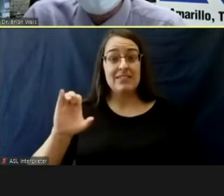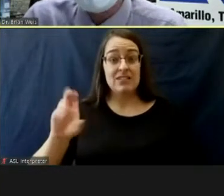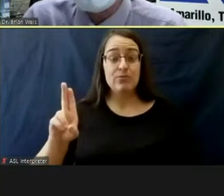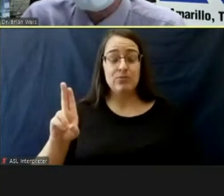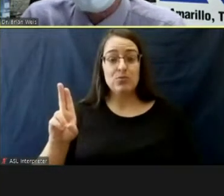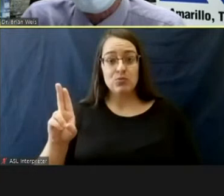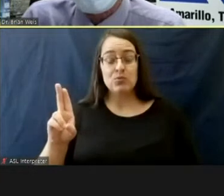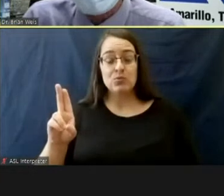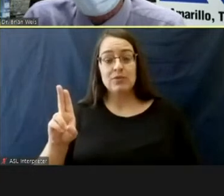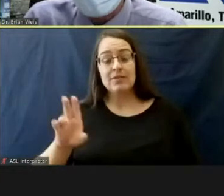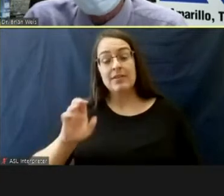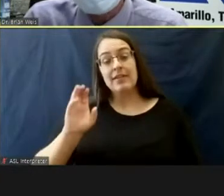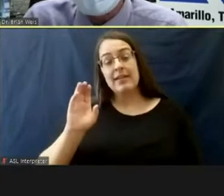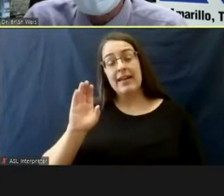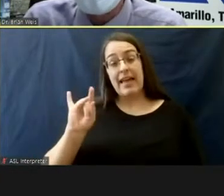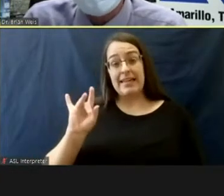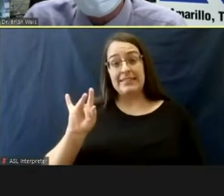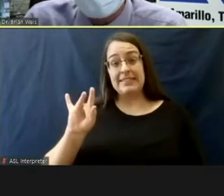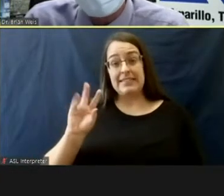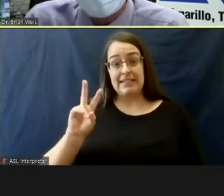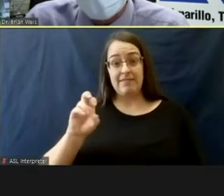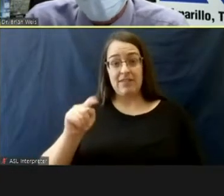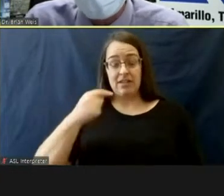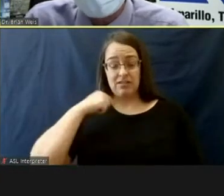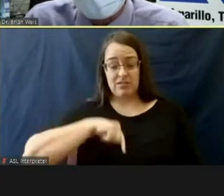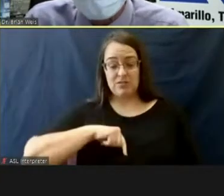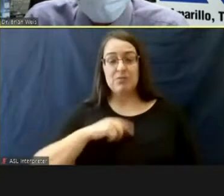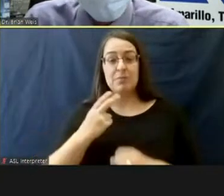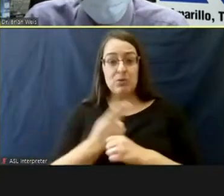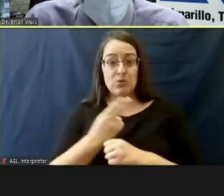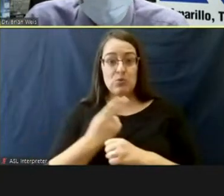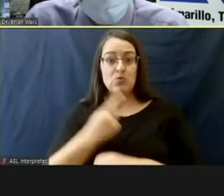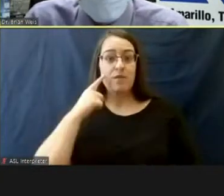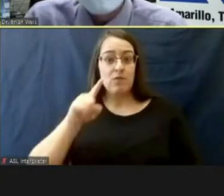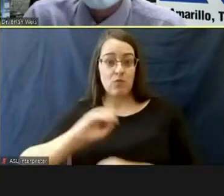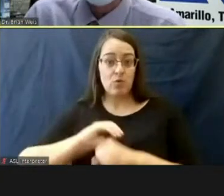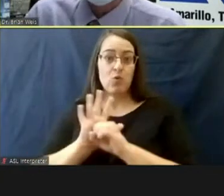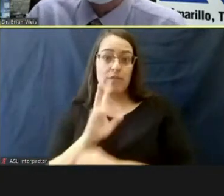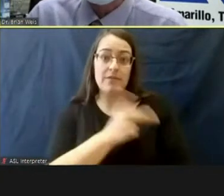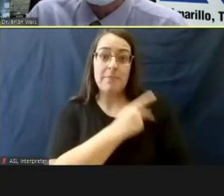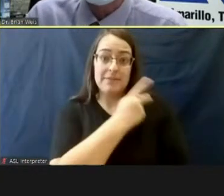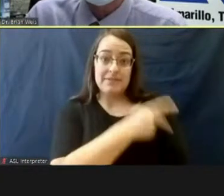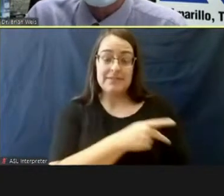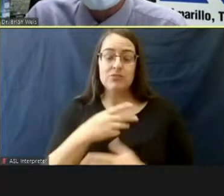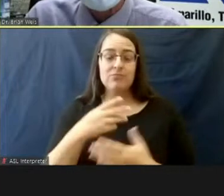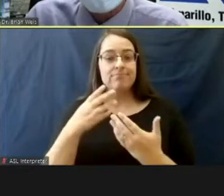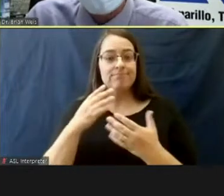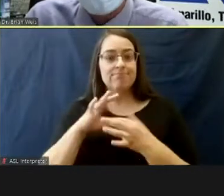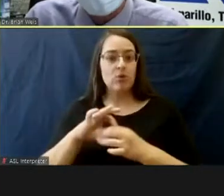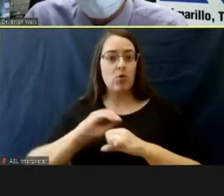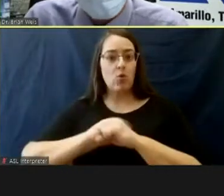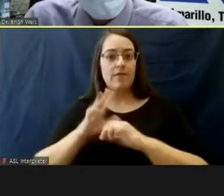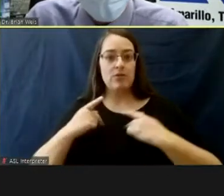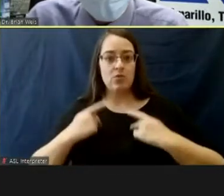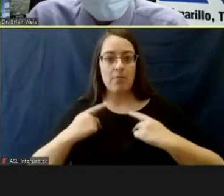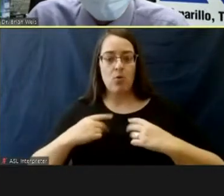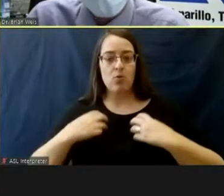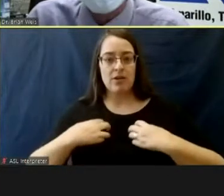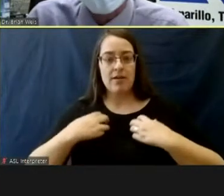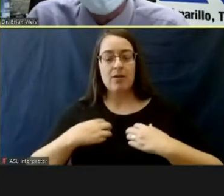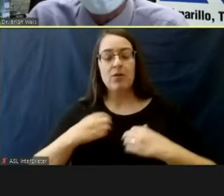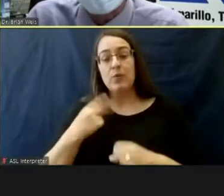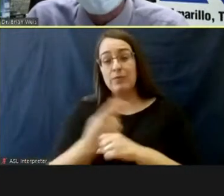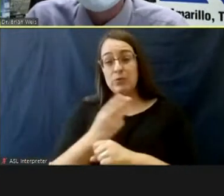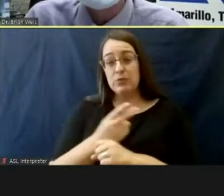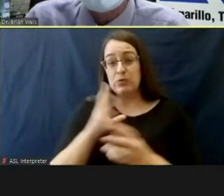are 18 ventilators being used for people who are suffering from COVID-19 pneumonia. And we're using a total of 27 ventilators. So 18